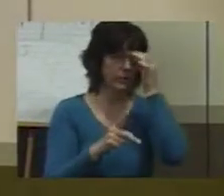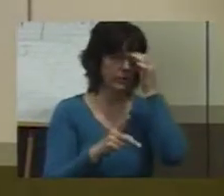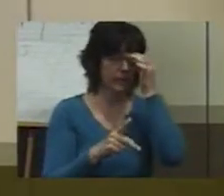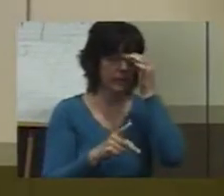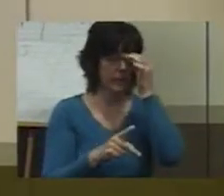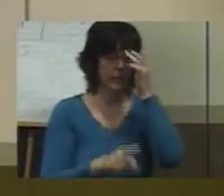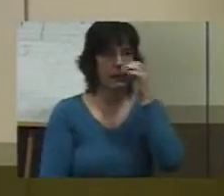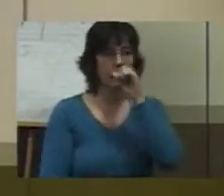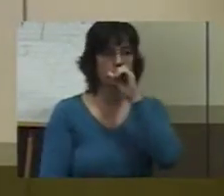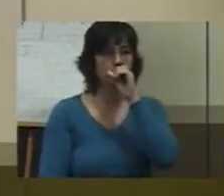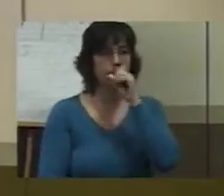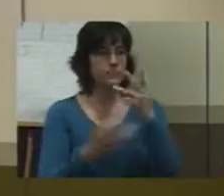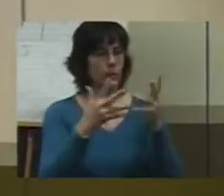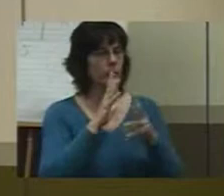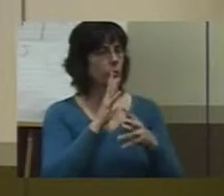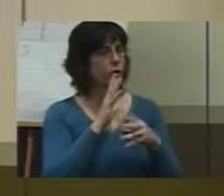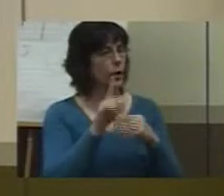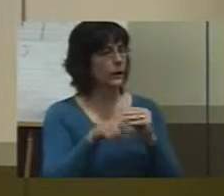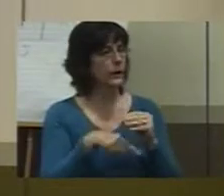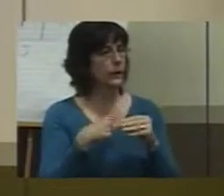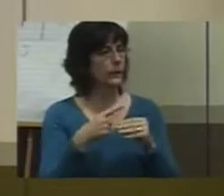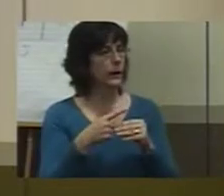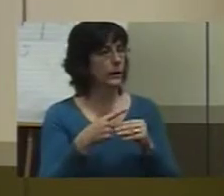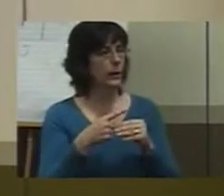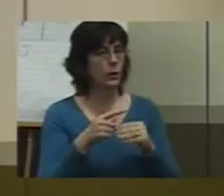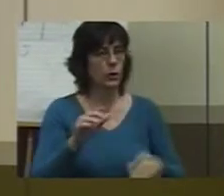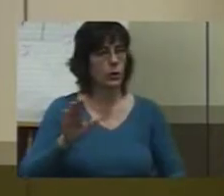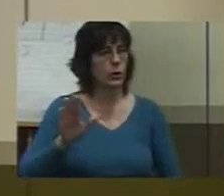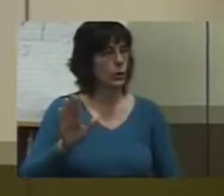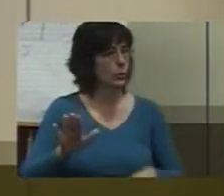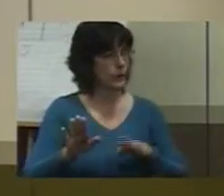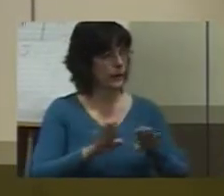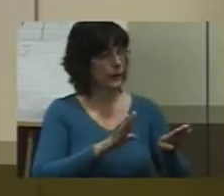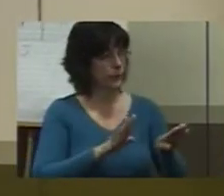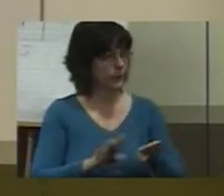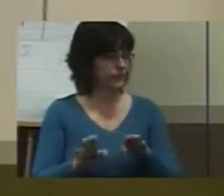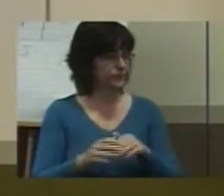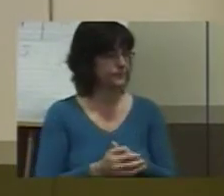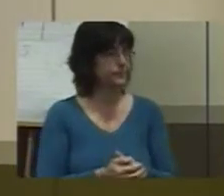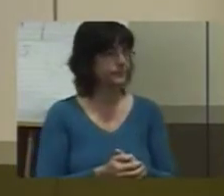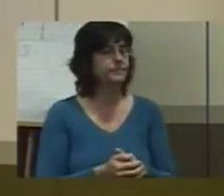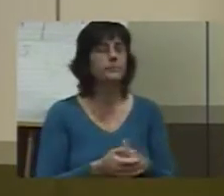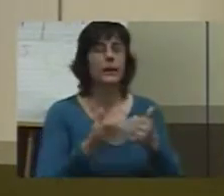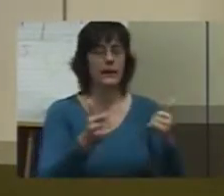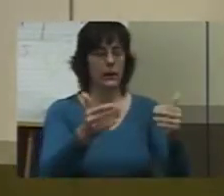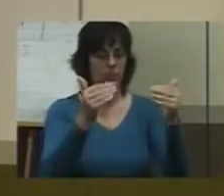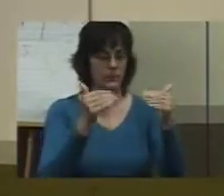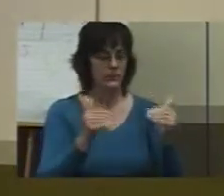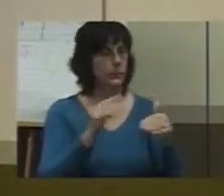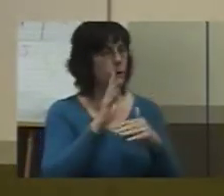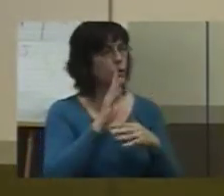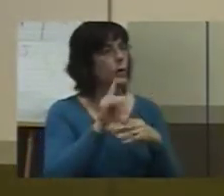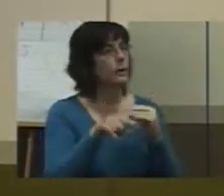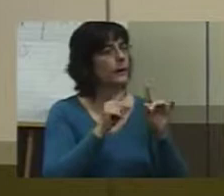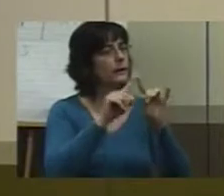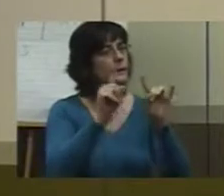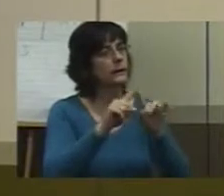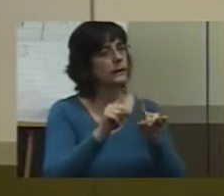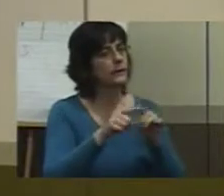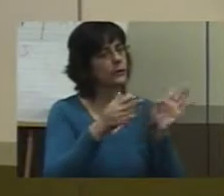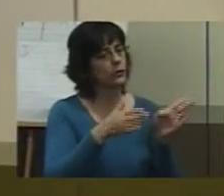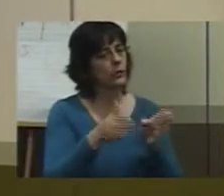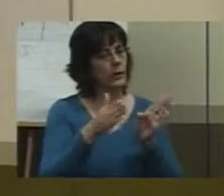Okay? We've talked about her behavior. Let's talk a little bit about the